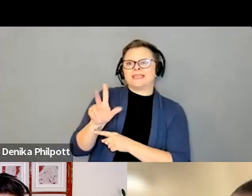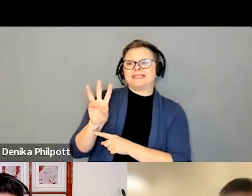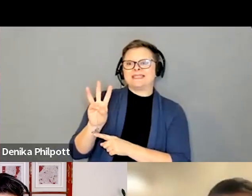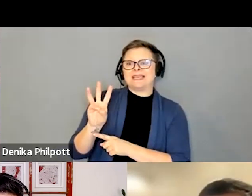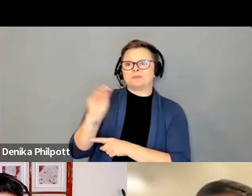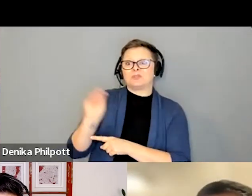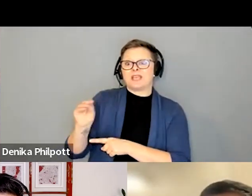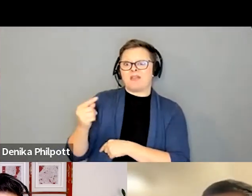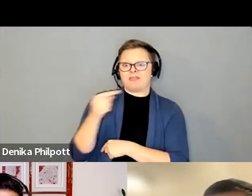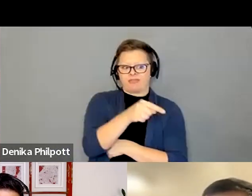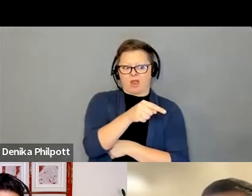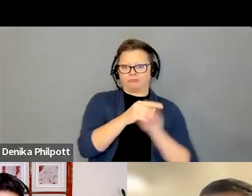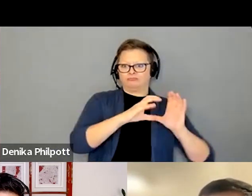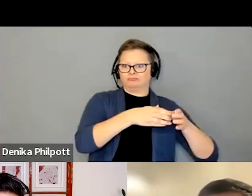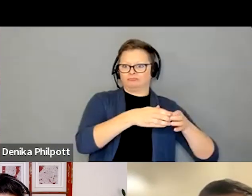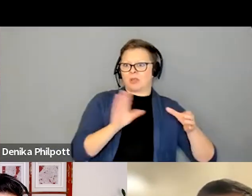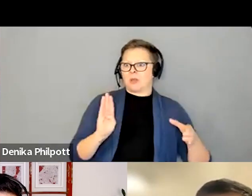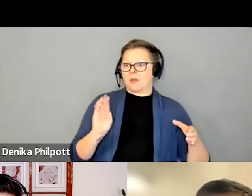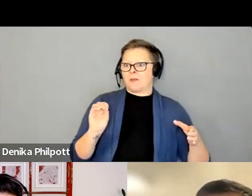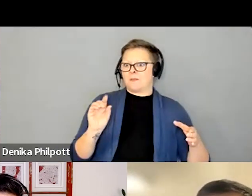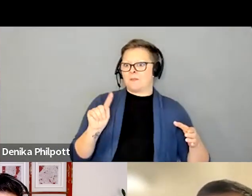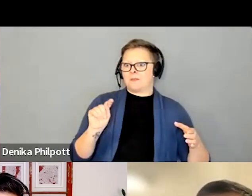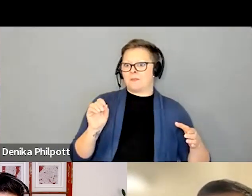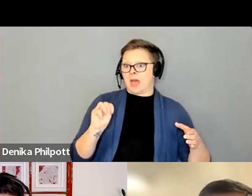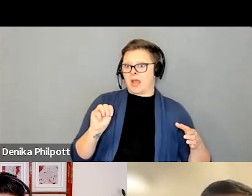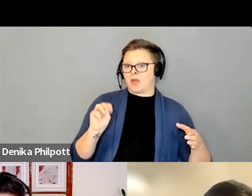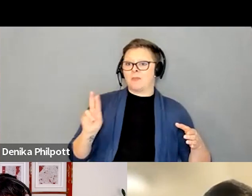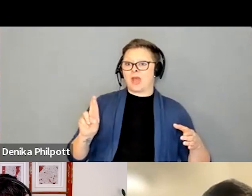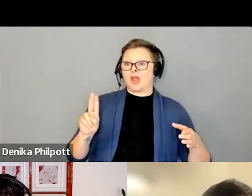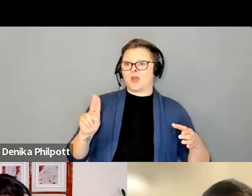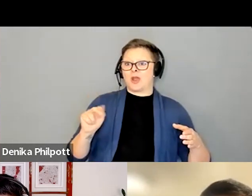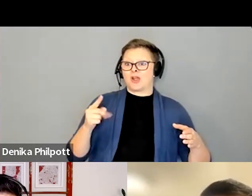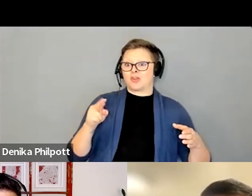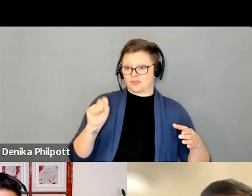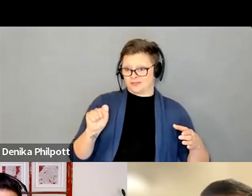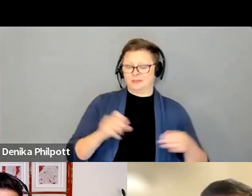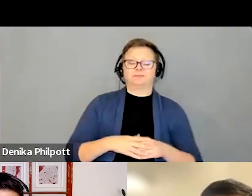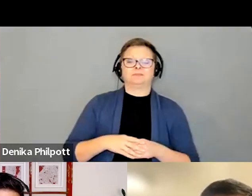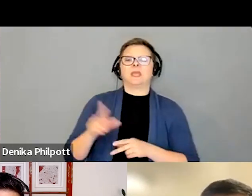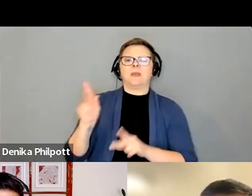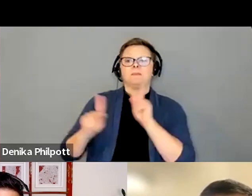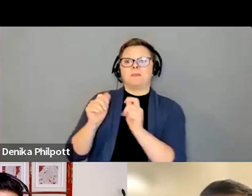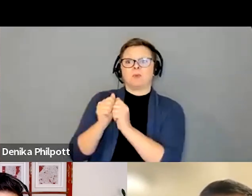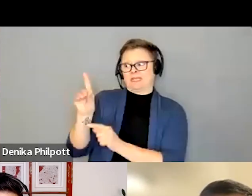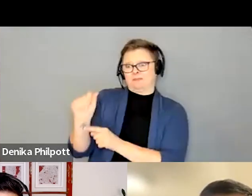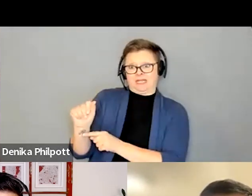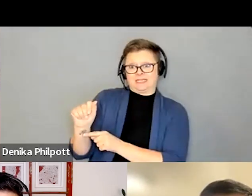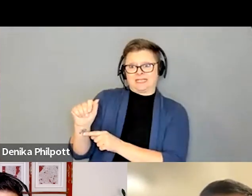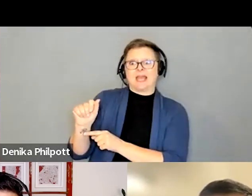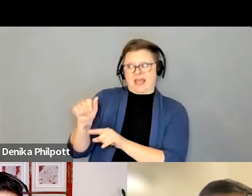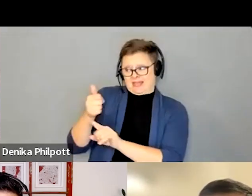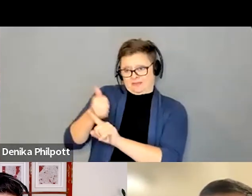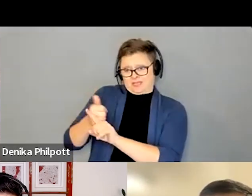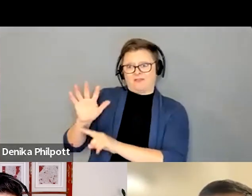bottom rungers. When we ask the same questions to workers with disabilities, 51%